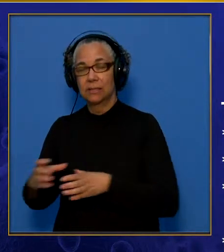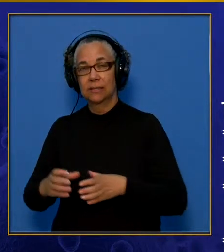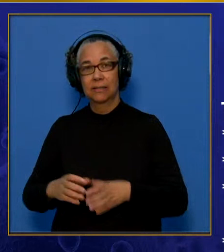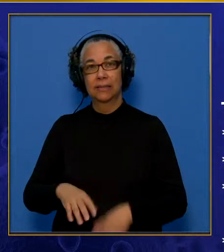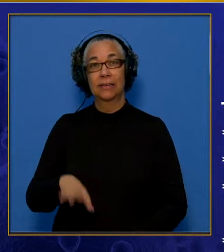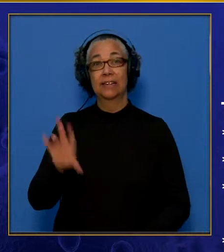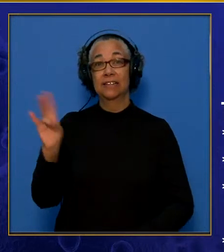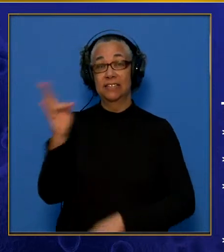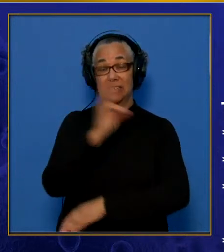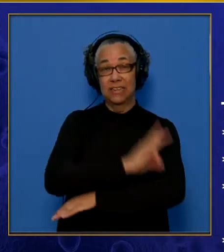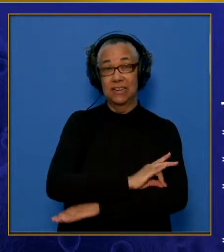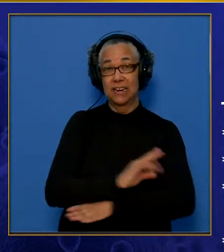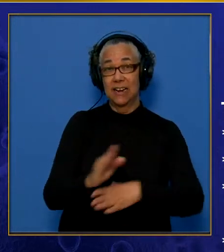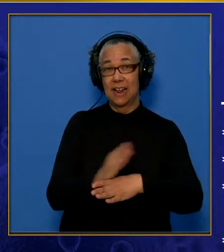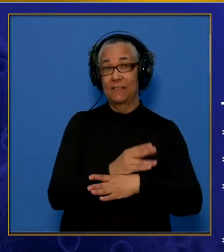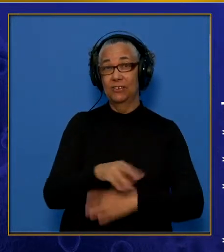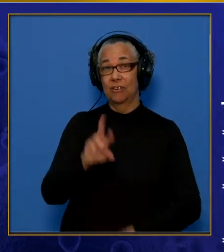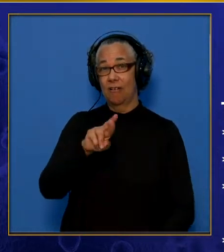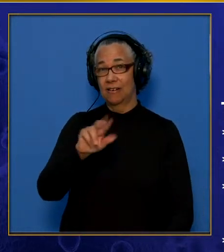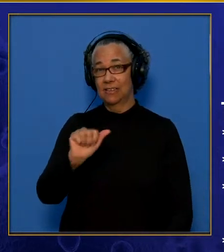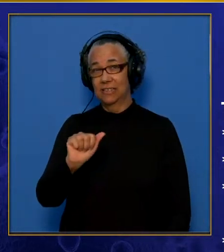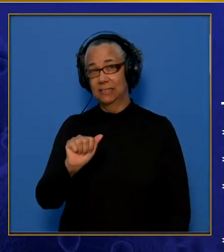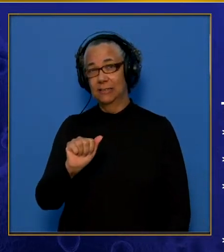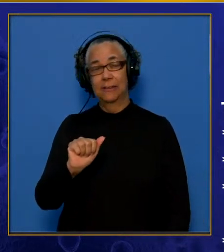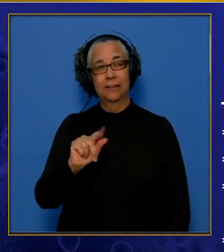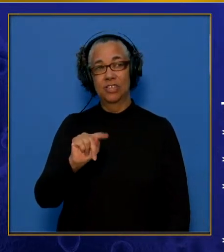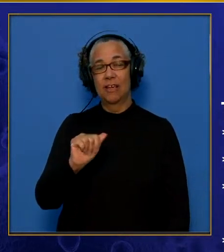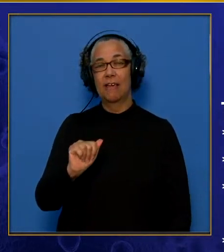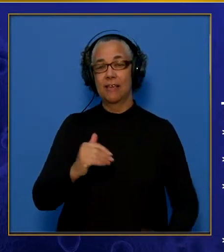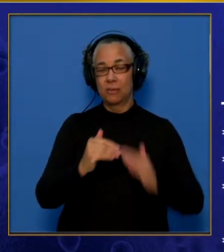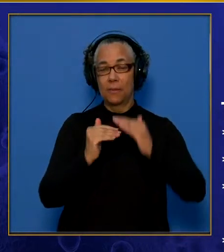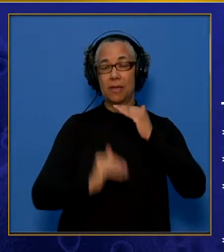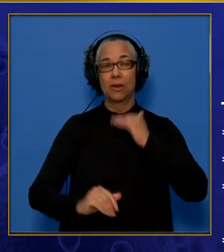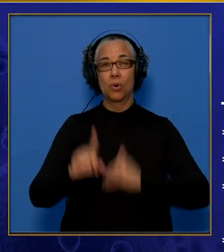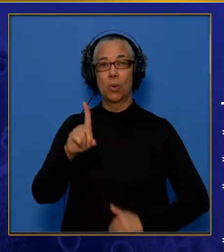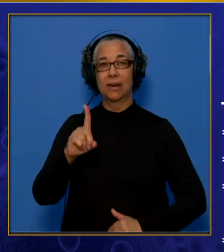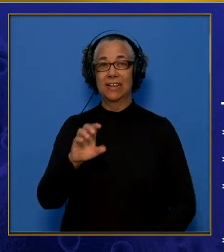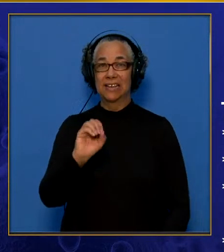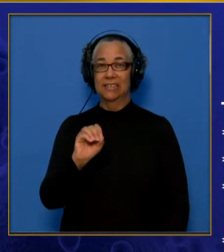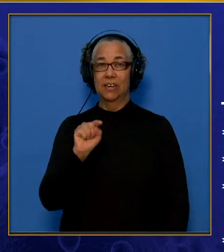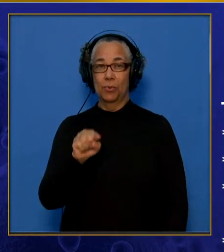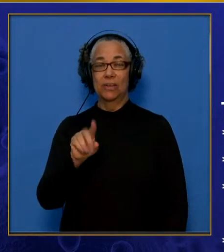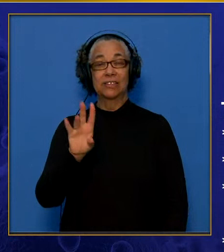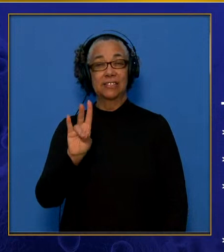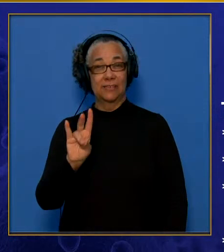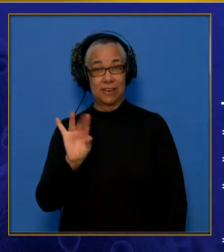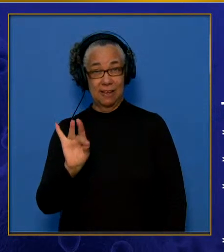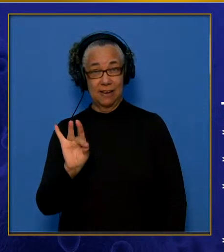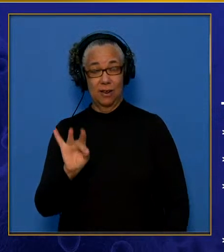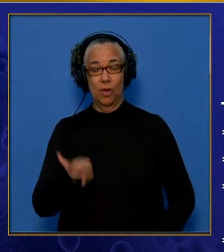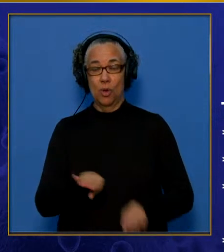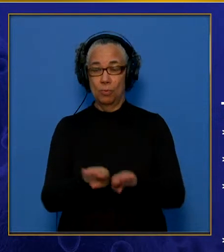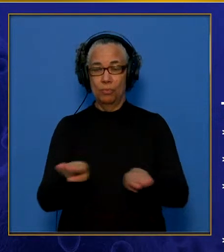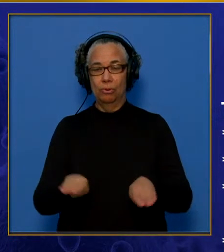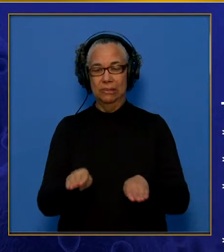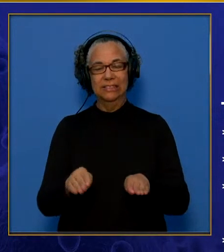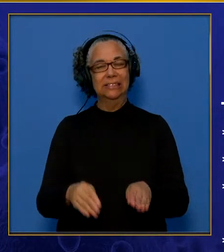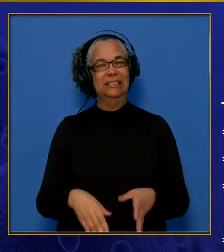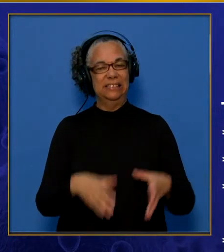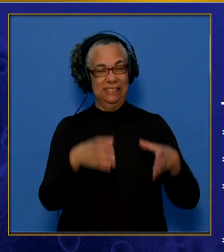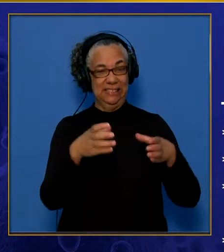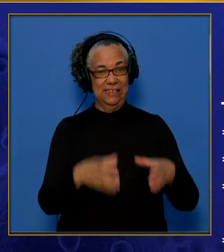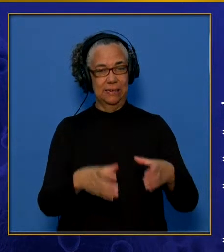real-time reproduction number is less than 1, and it's 0.78, and Bermuda's current country status remains